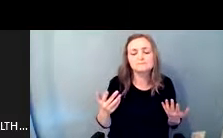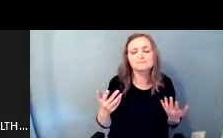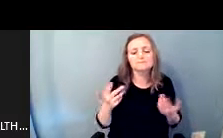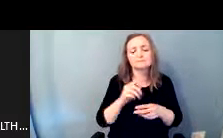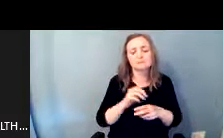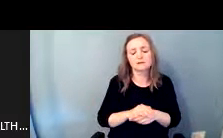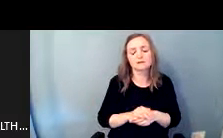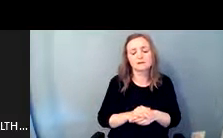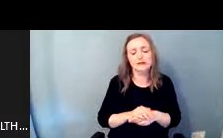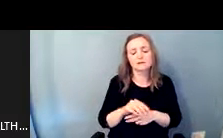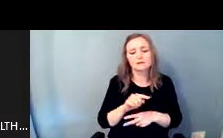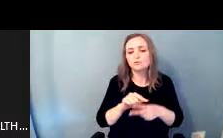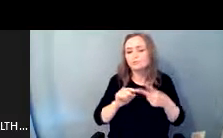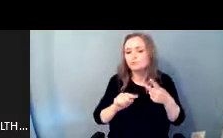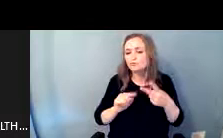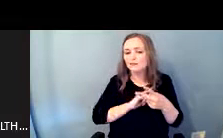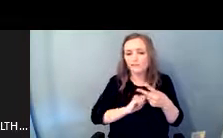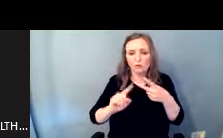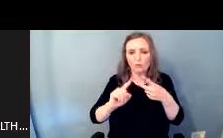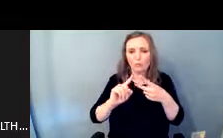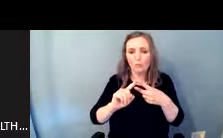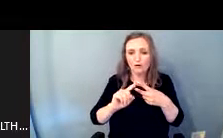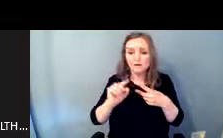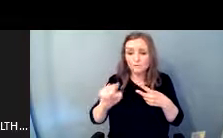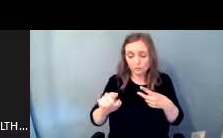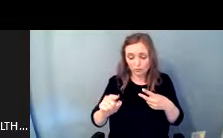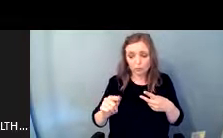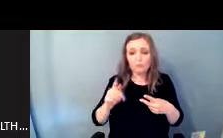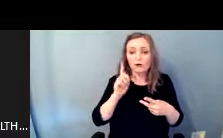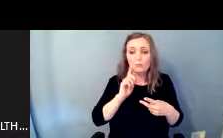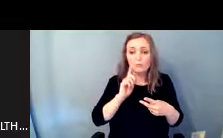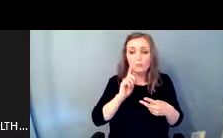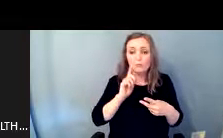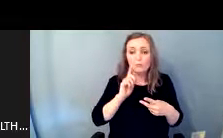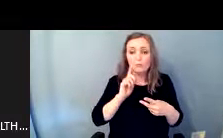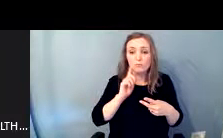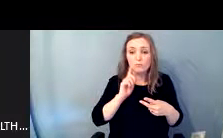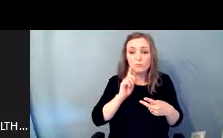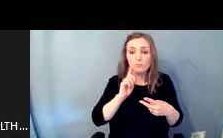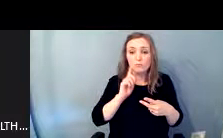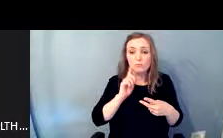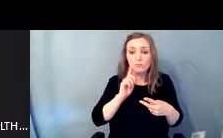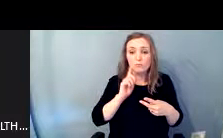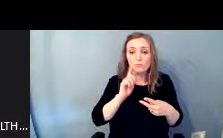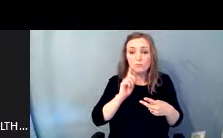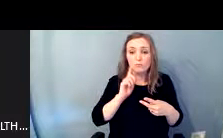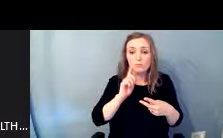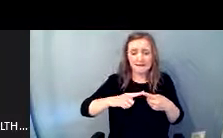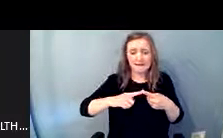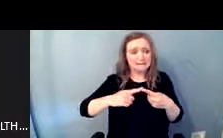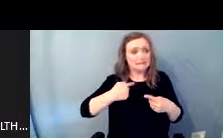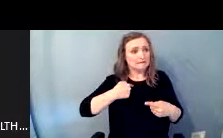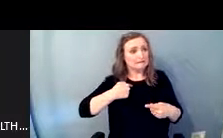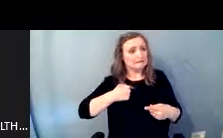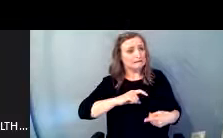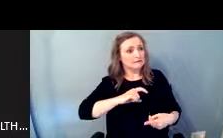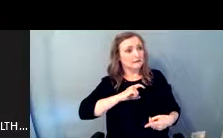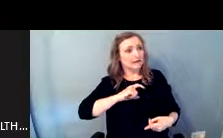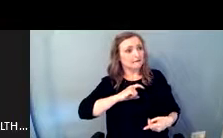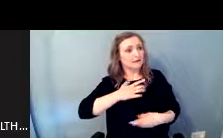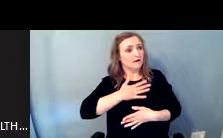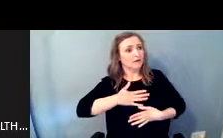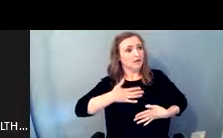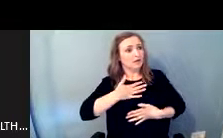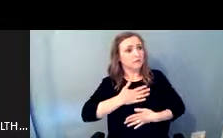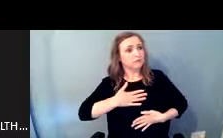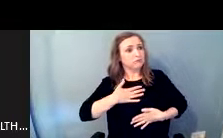it's not good for a lady who's got breast pain to be given the impression they may have breast cancer. That causes a huge amount of psychological